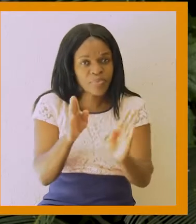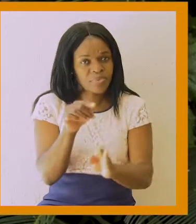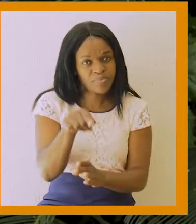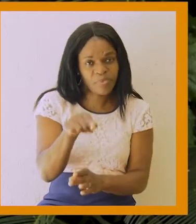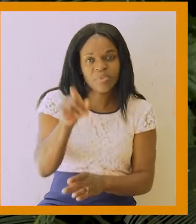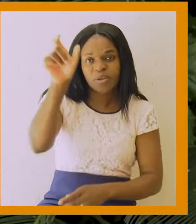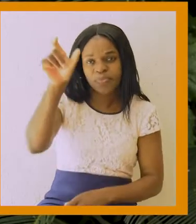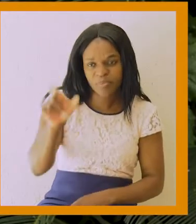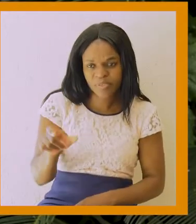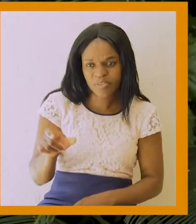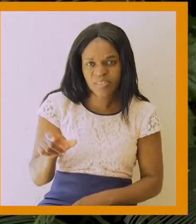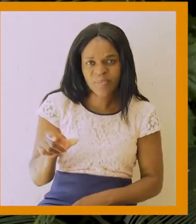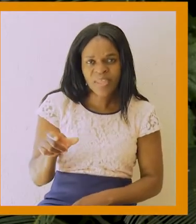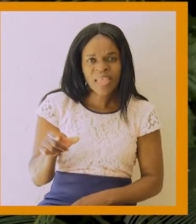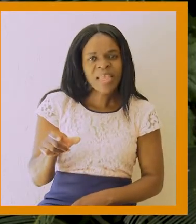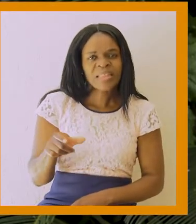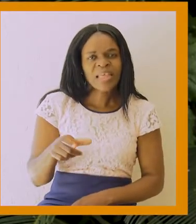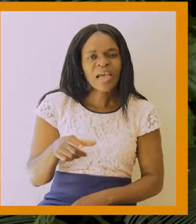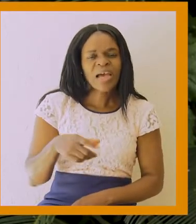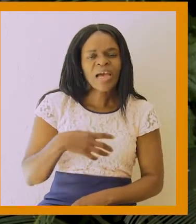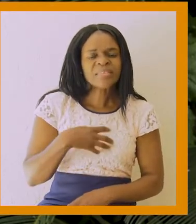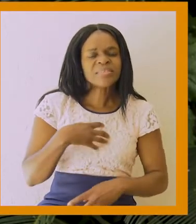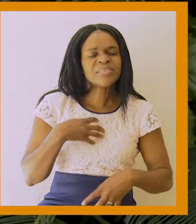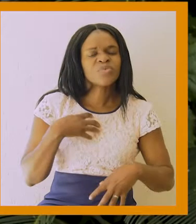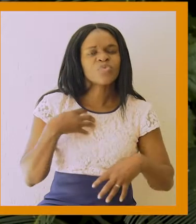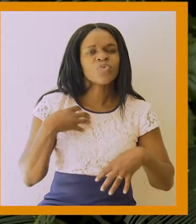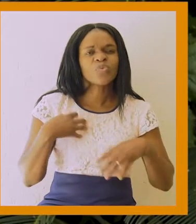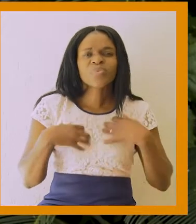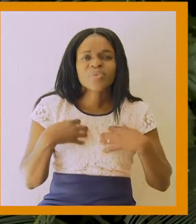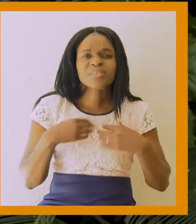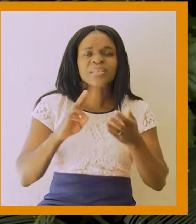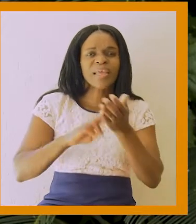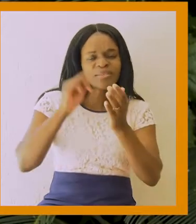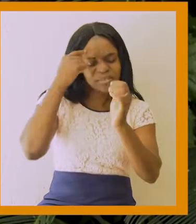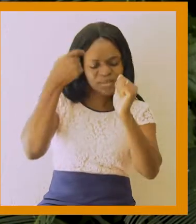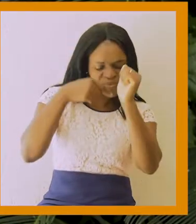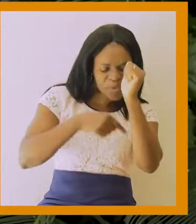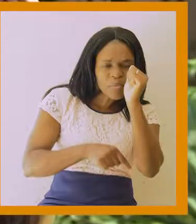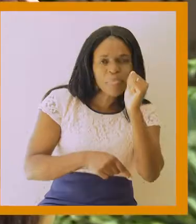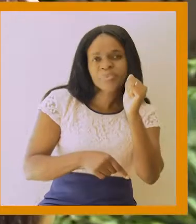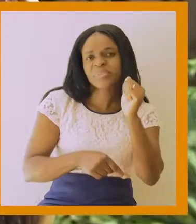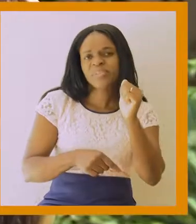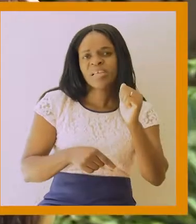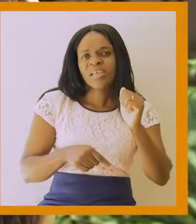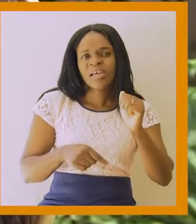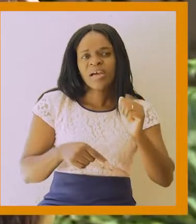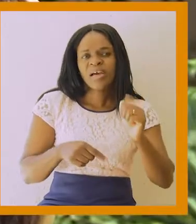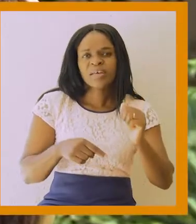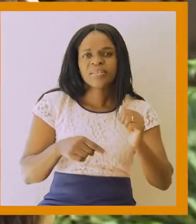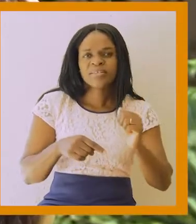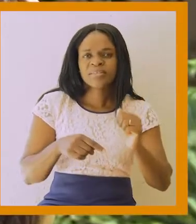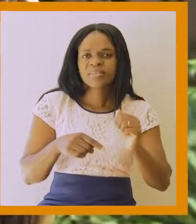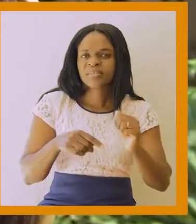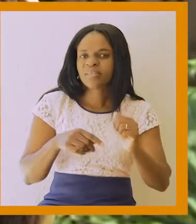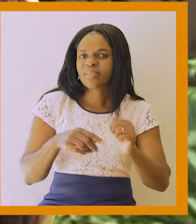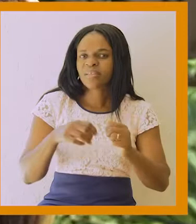exploited or sexually abused, they are heavy at heart. Mm. They are experiencing the physical effects